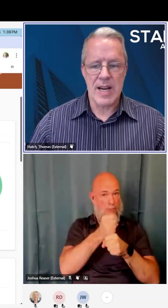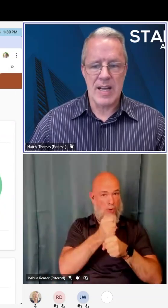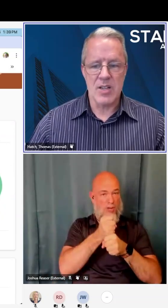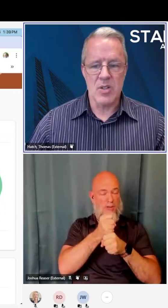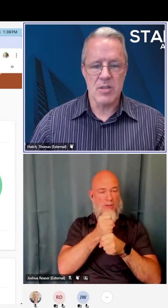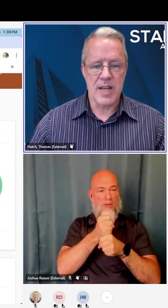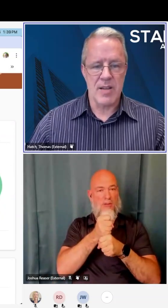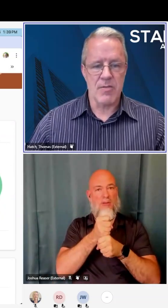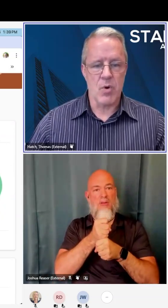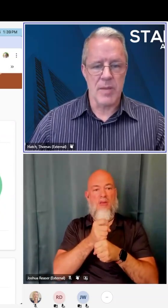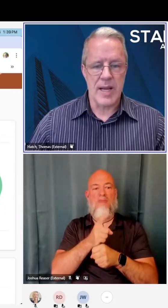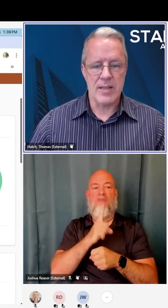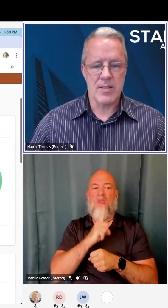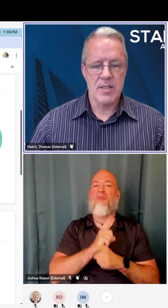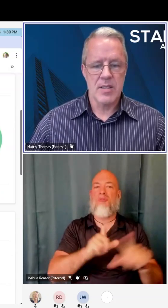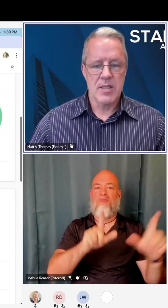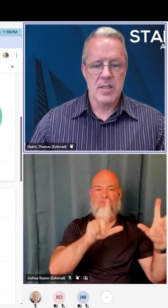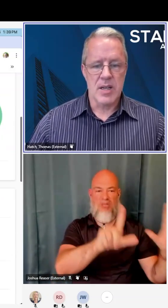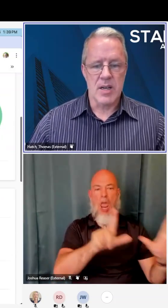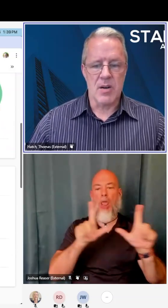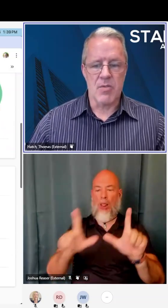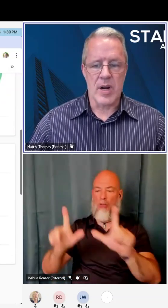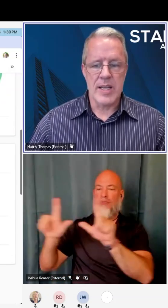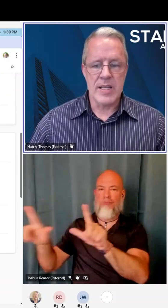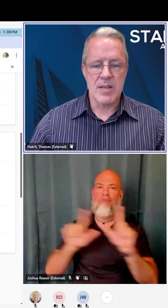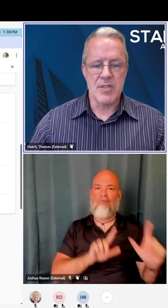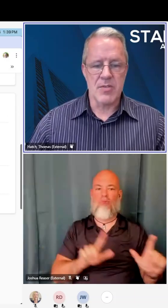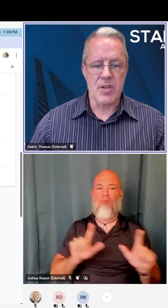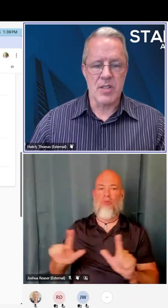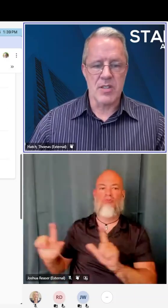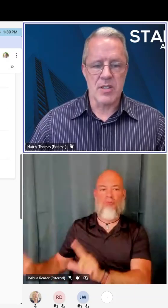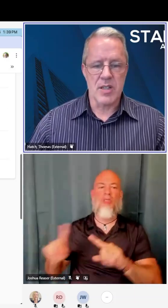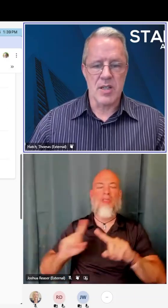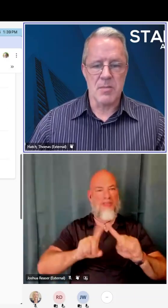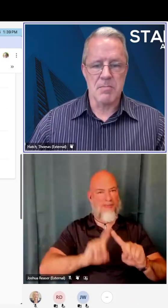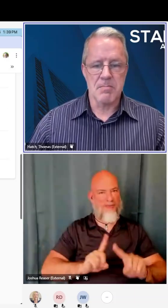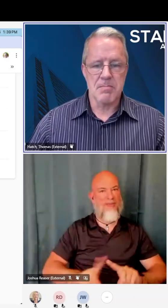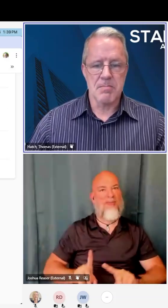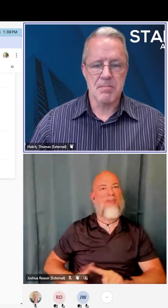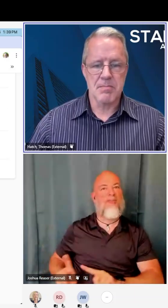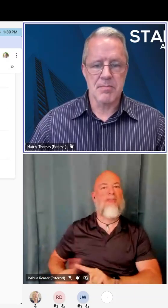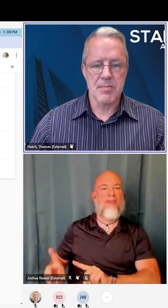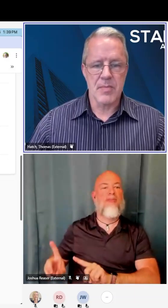in a tile type format, a variety of different